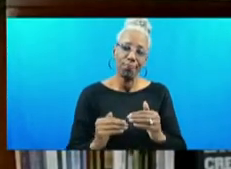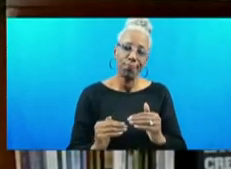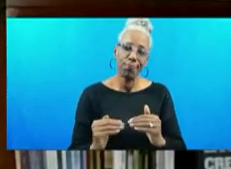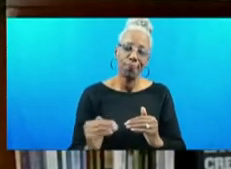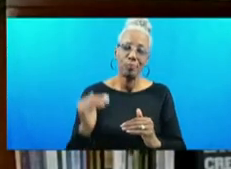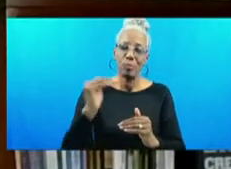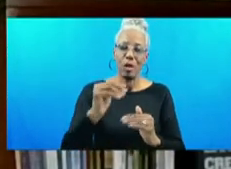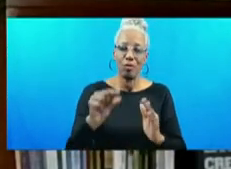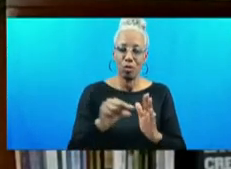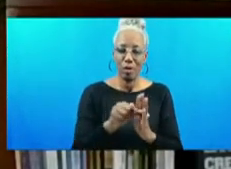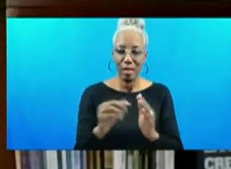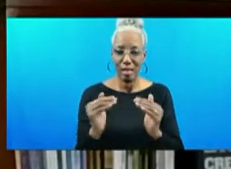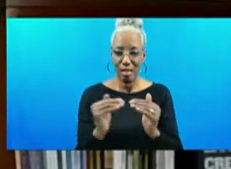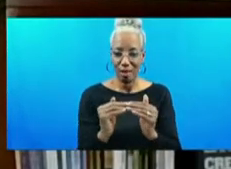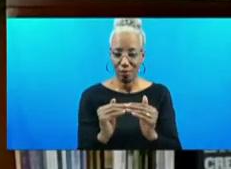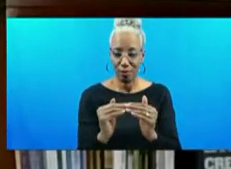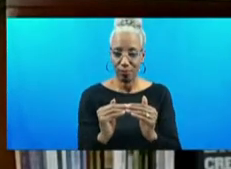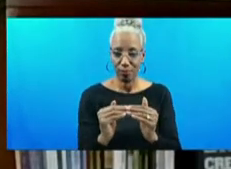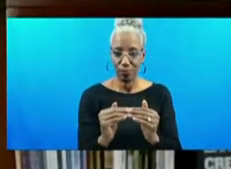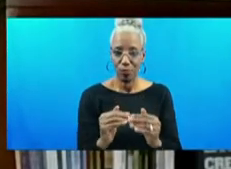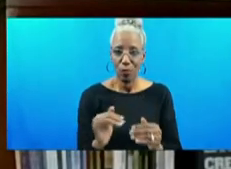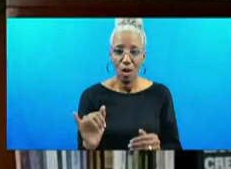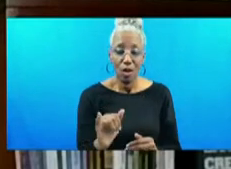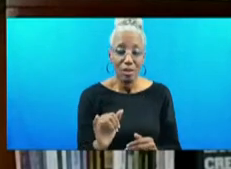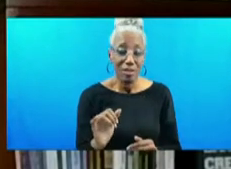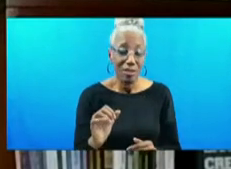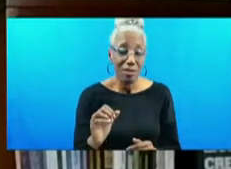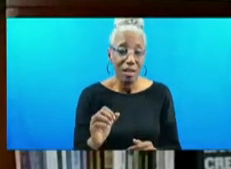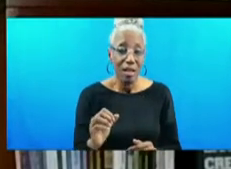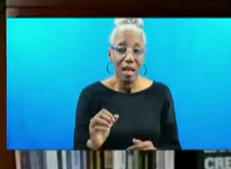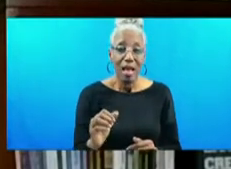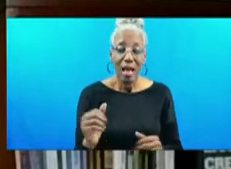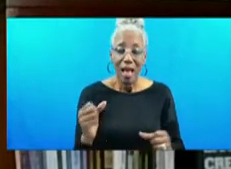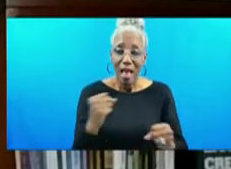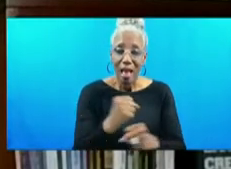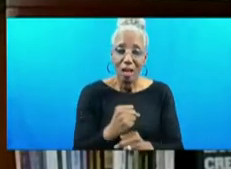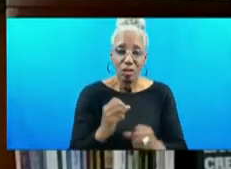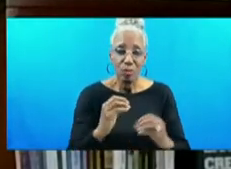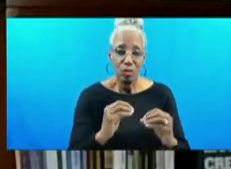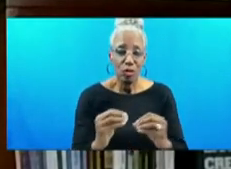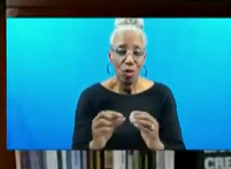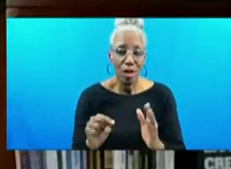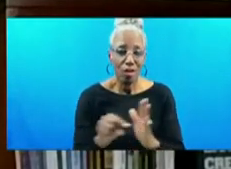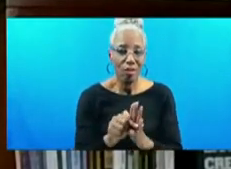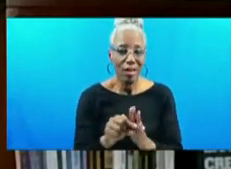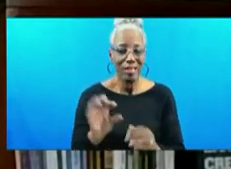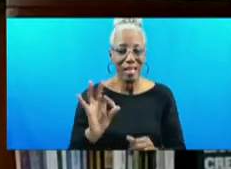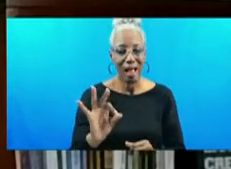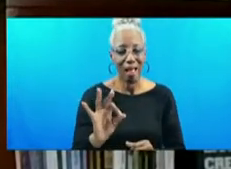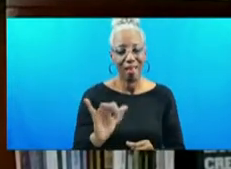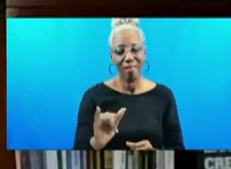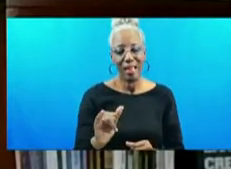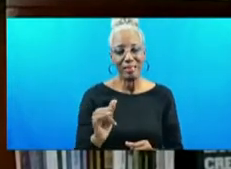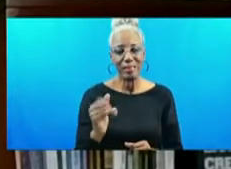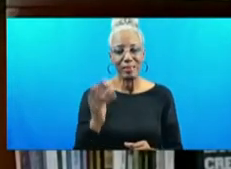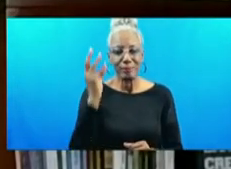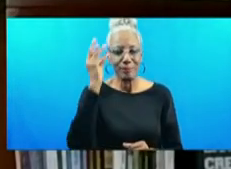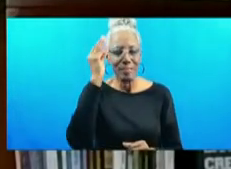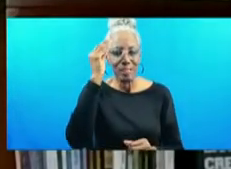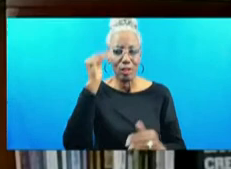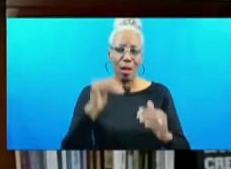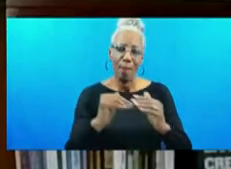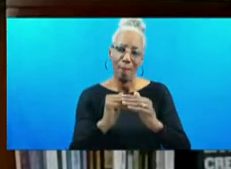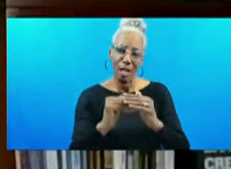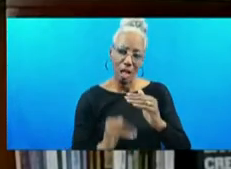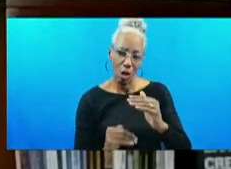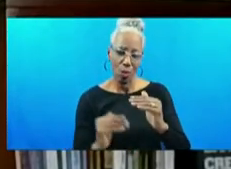algebra taught in grade nine is perceived as being below level when it still falls within the expectation of the state.